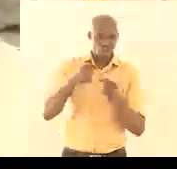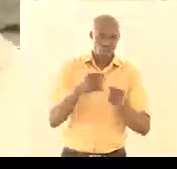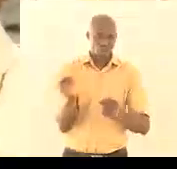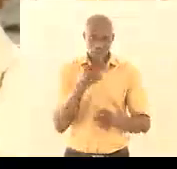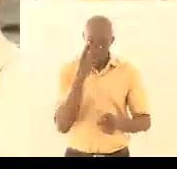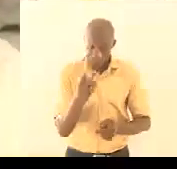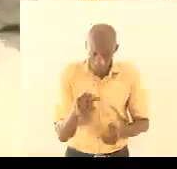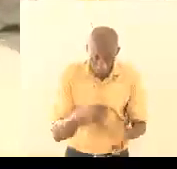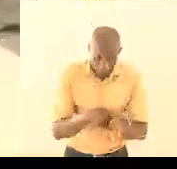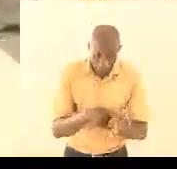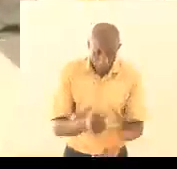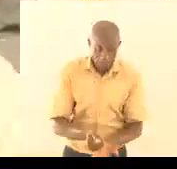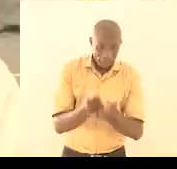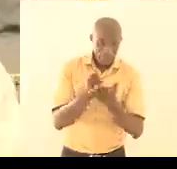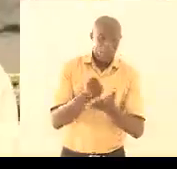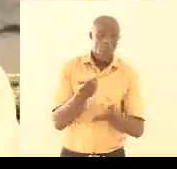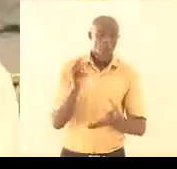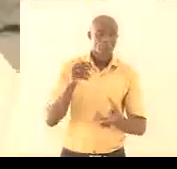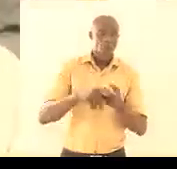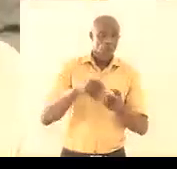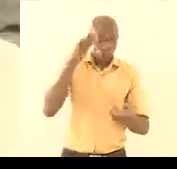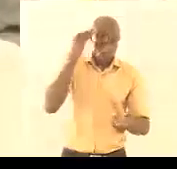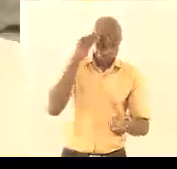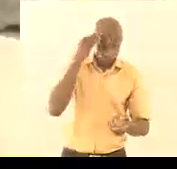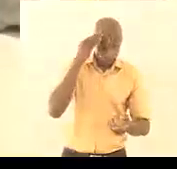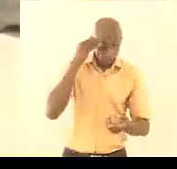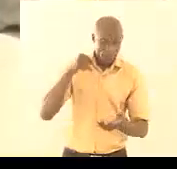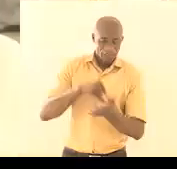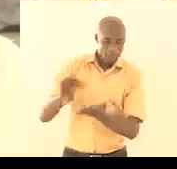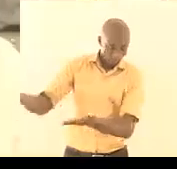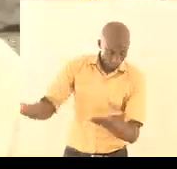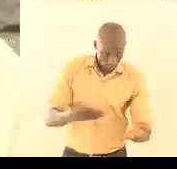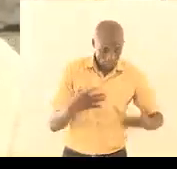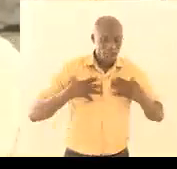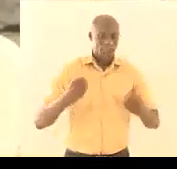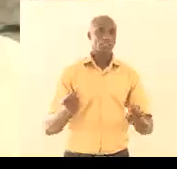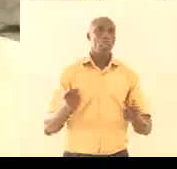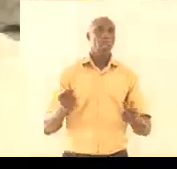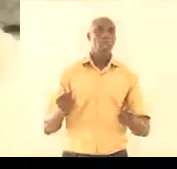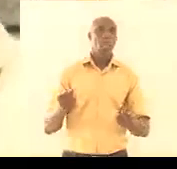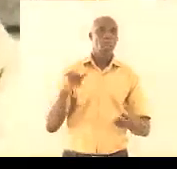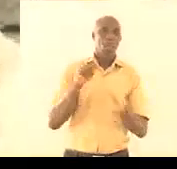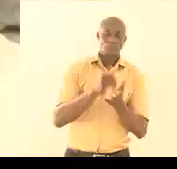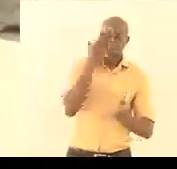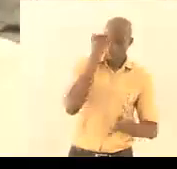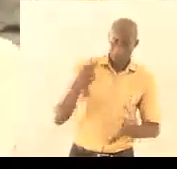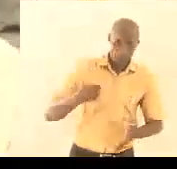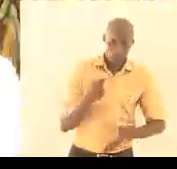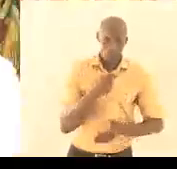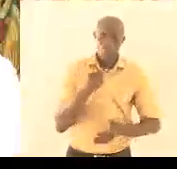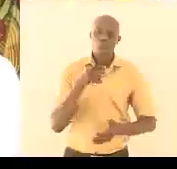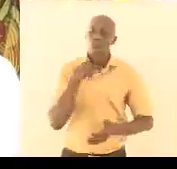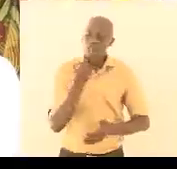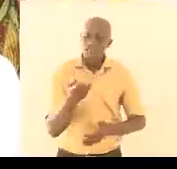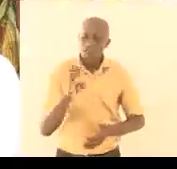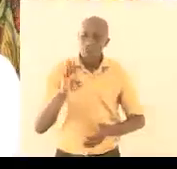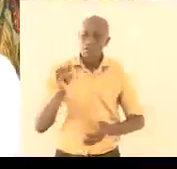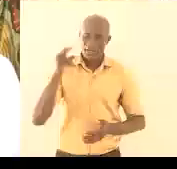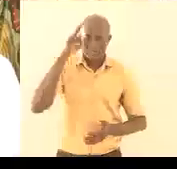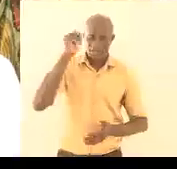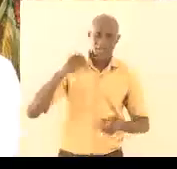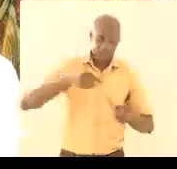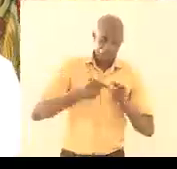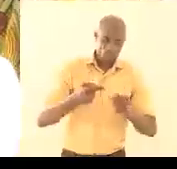it, one, it helped them to recognize him. Two, it brought healing. That's why we say, by his